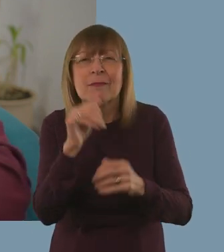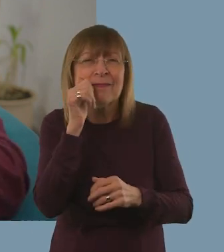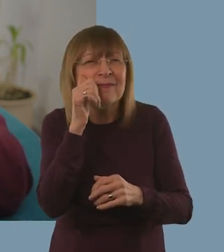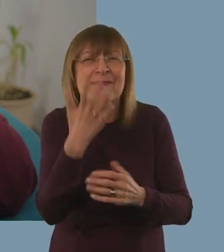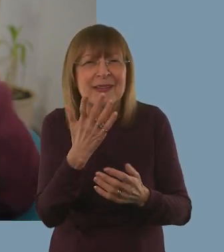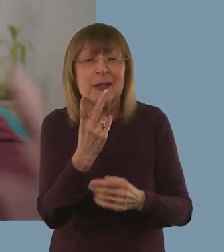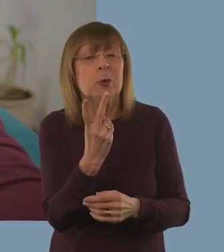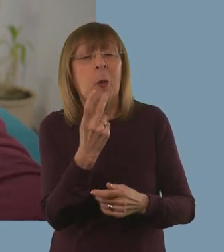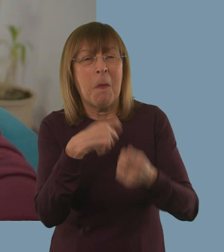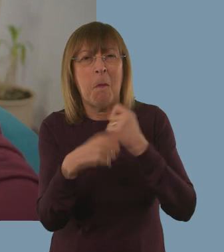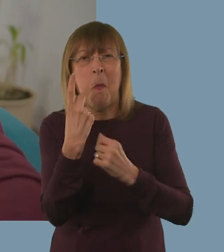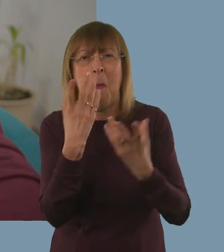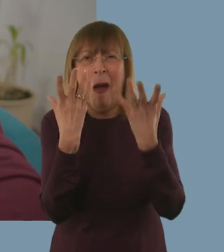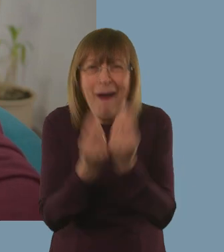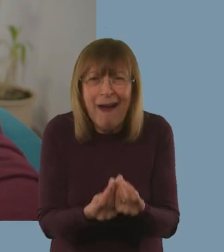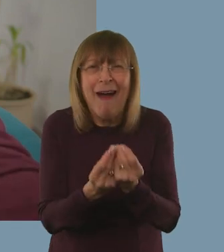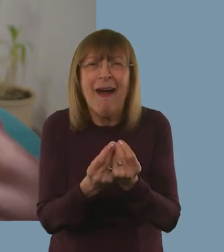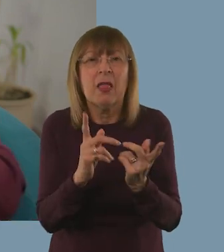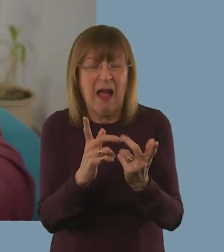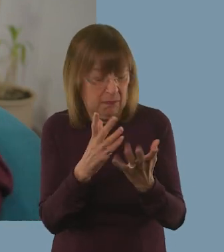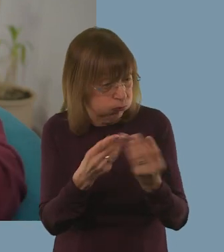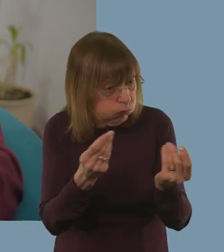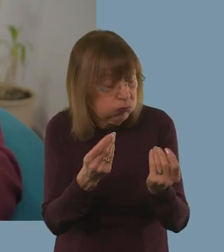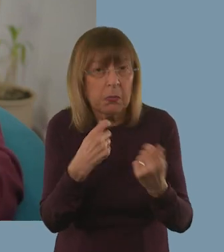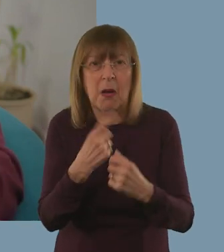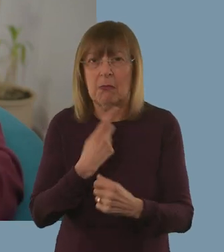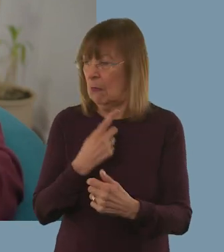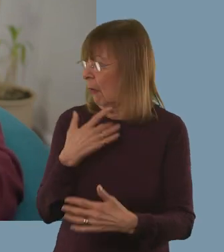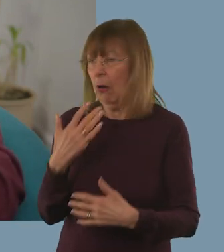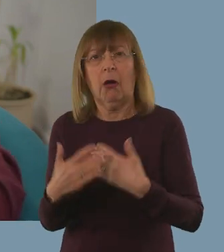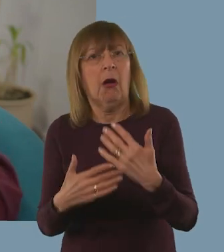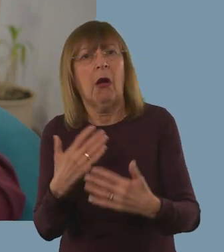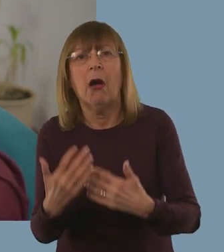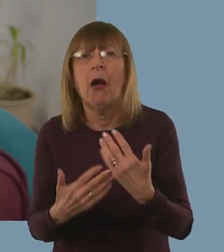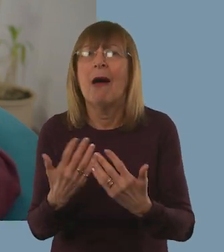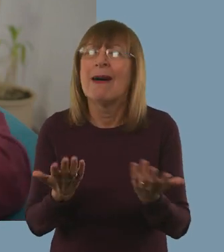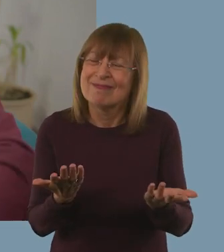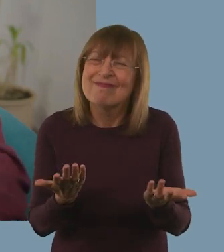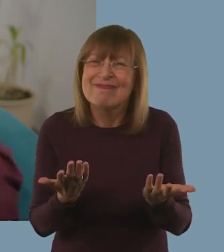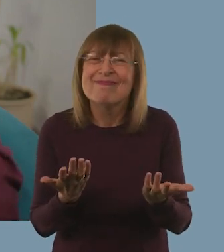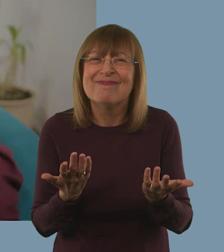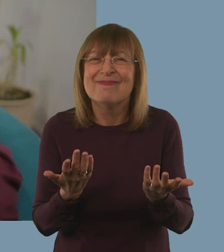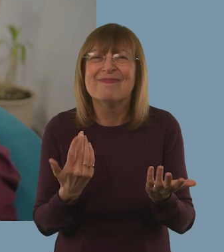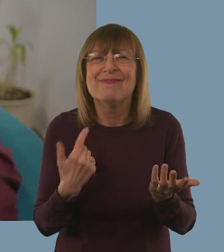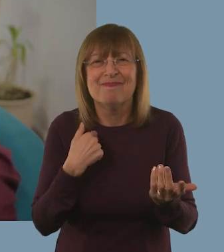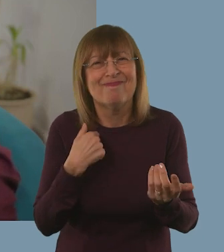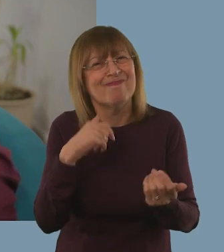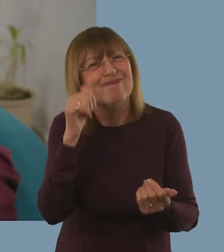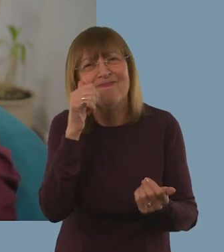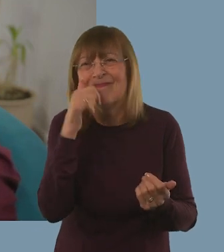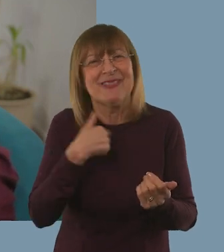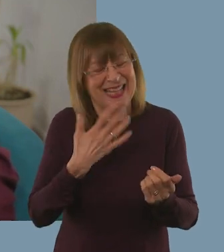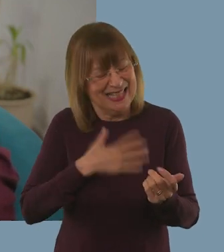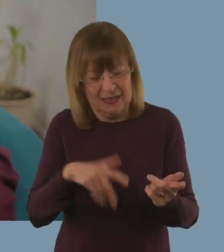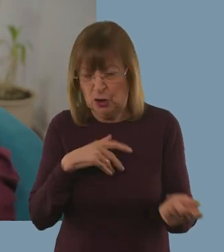such a long relationship, and, you know, you sort of become one. Sort of then move on from that, yeah. So yeah, I took